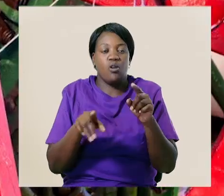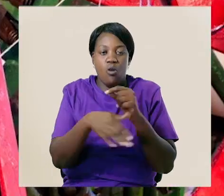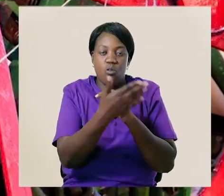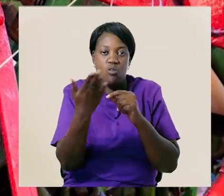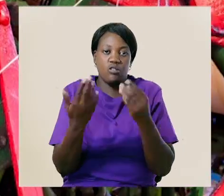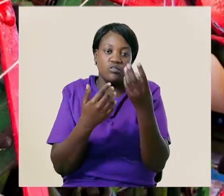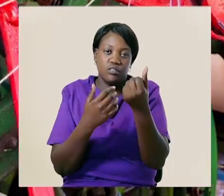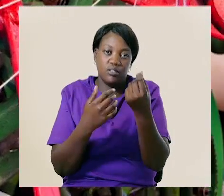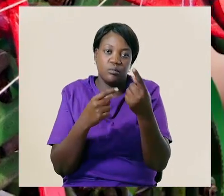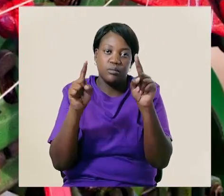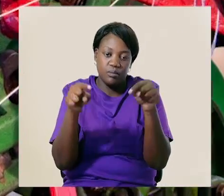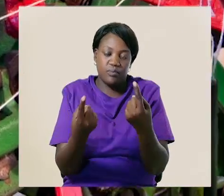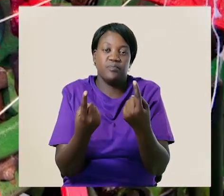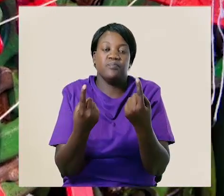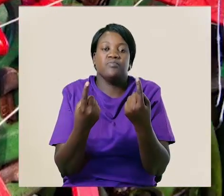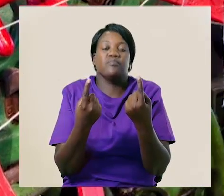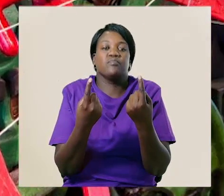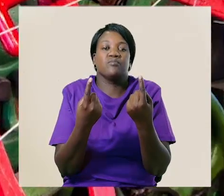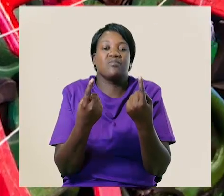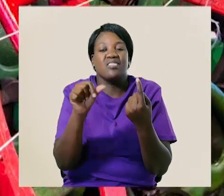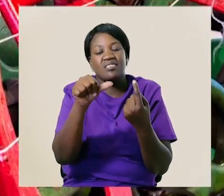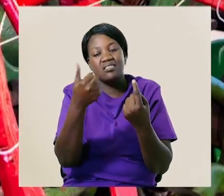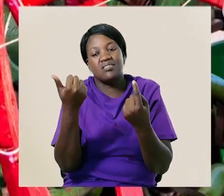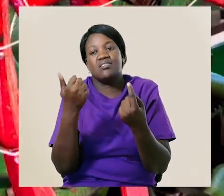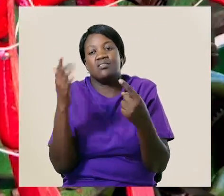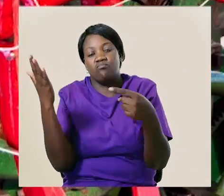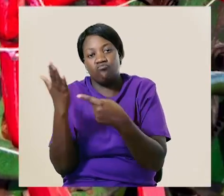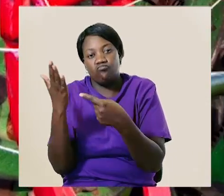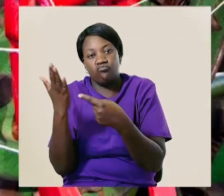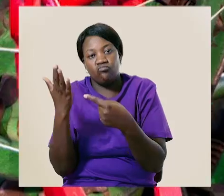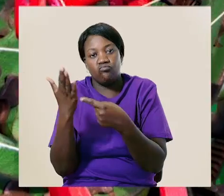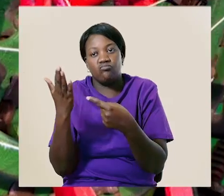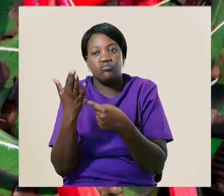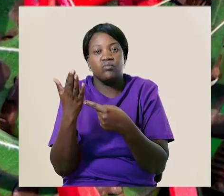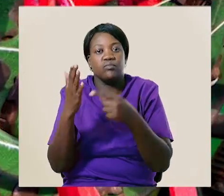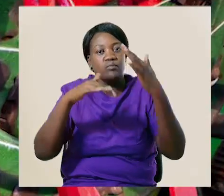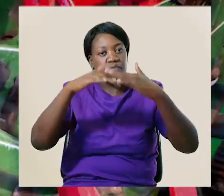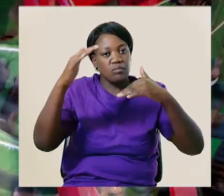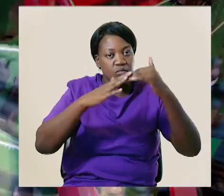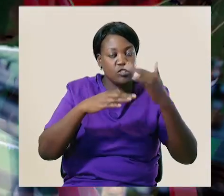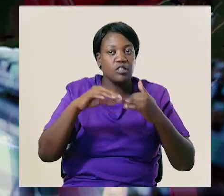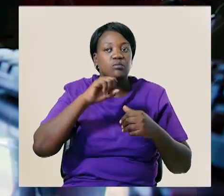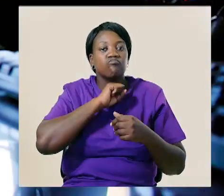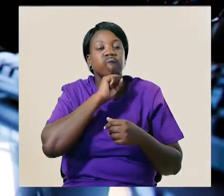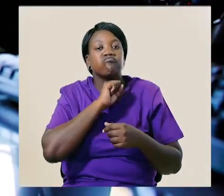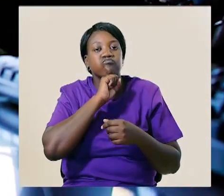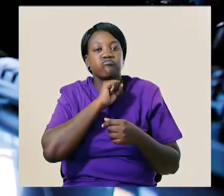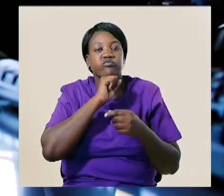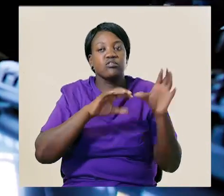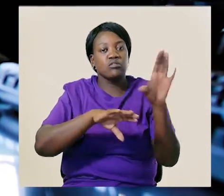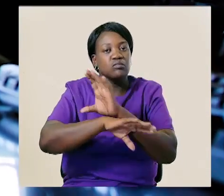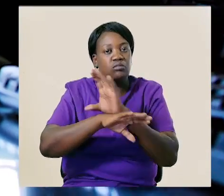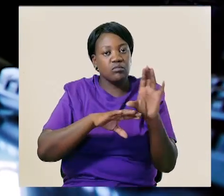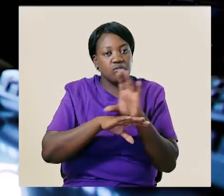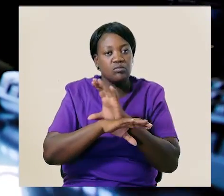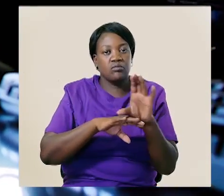goods. In other industries, technologies such as factory buildings, machinery, and computers